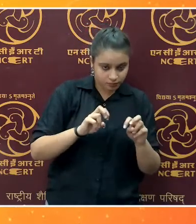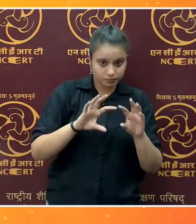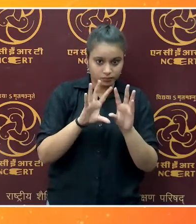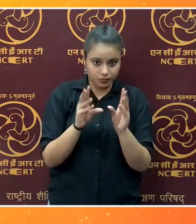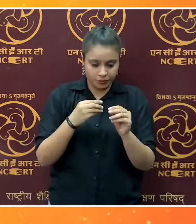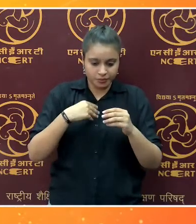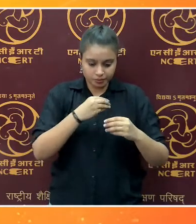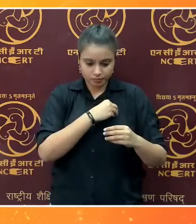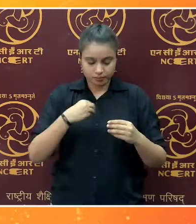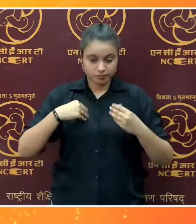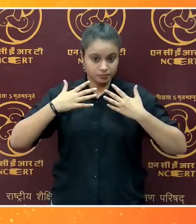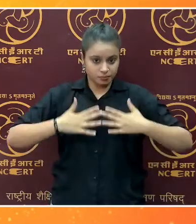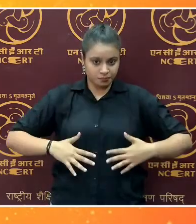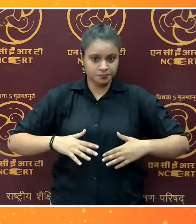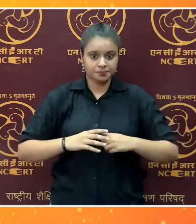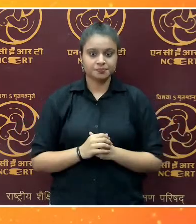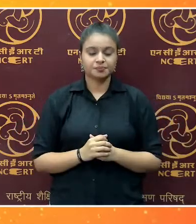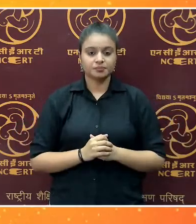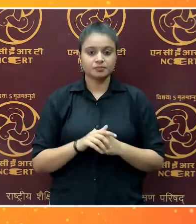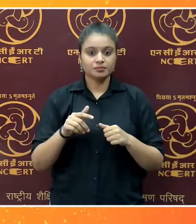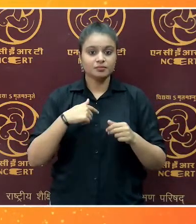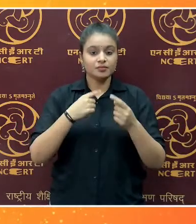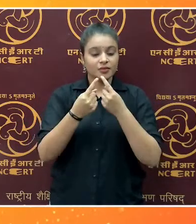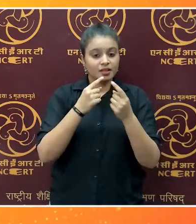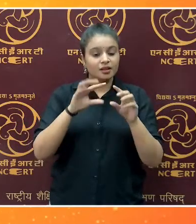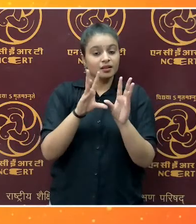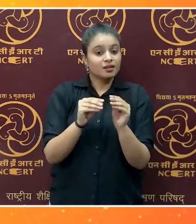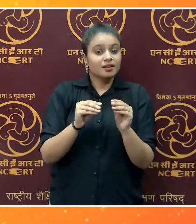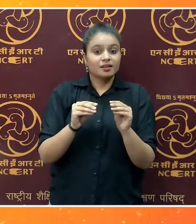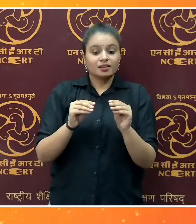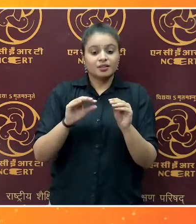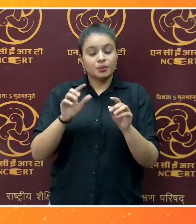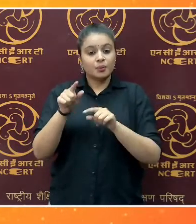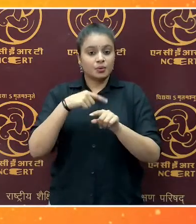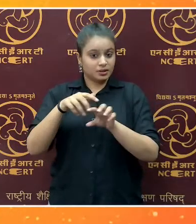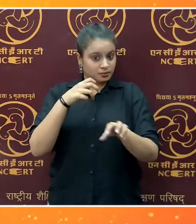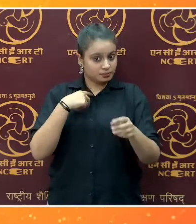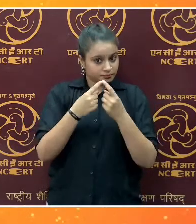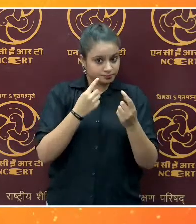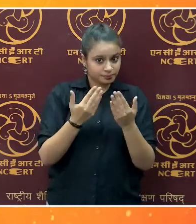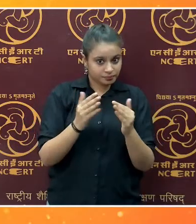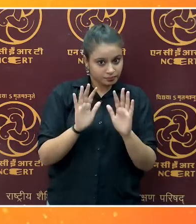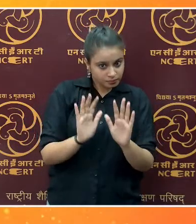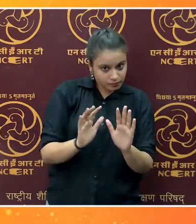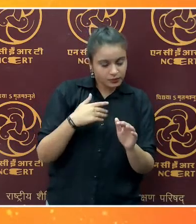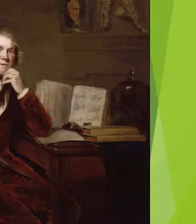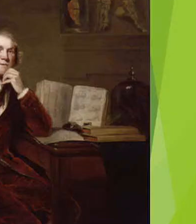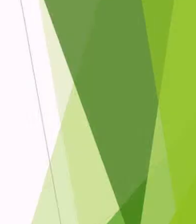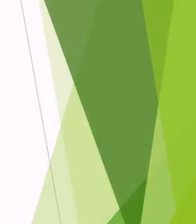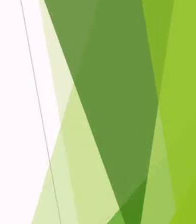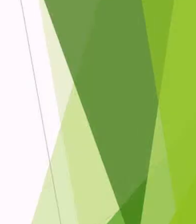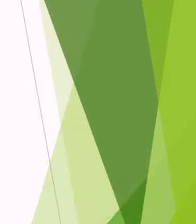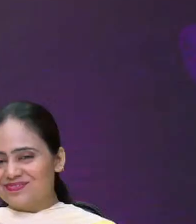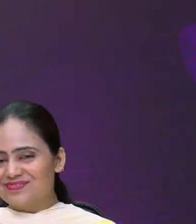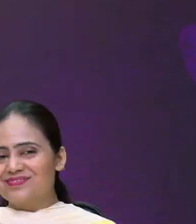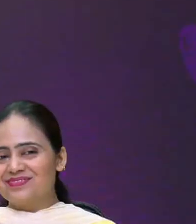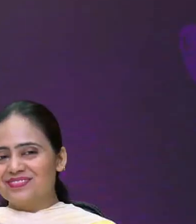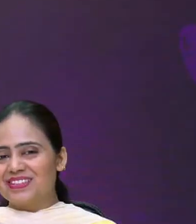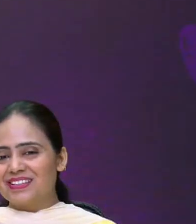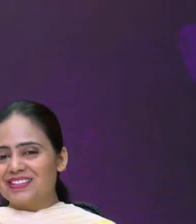the human anatomy is. And he could talk to animals? Yeah, sure. Wow. Of course, all these people talk to